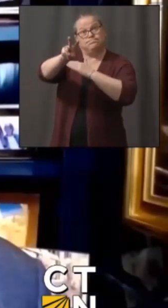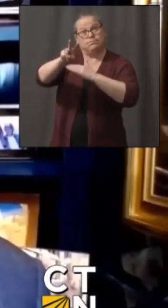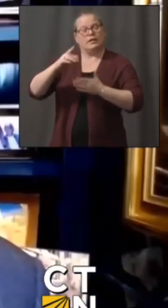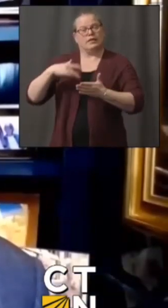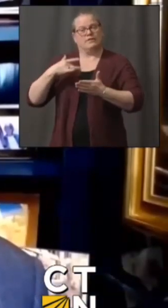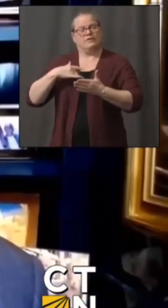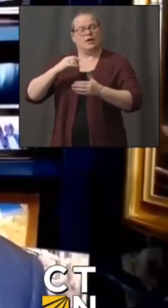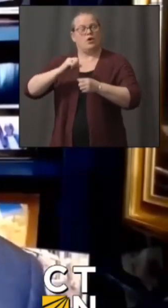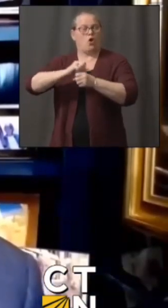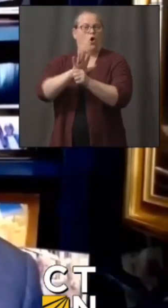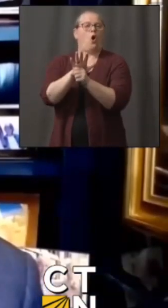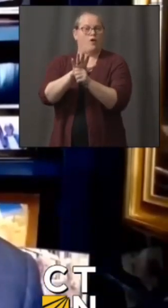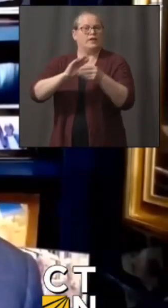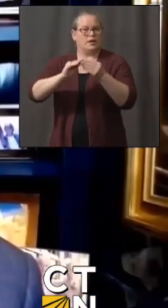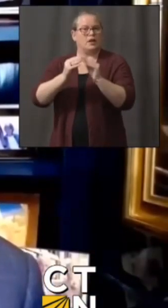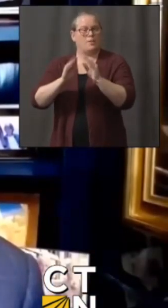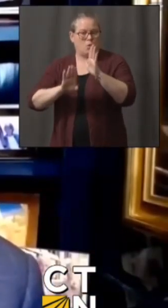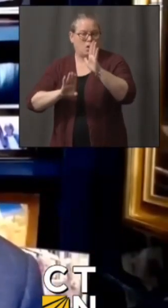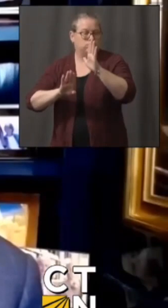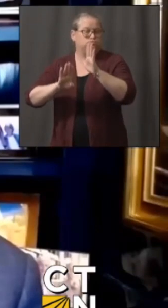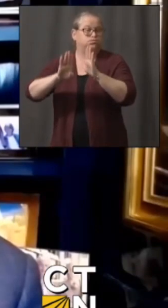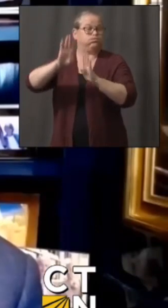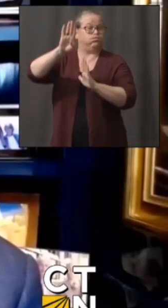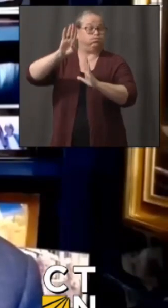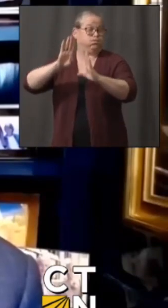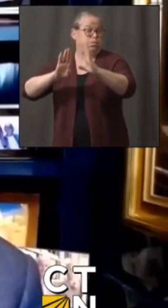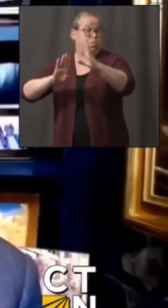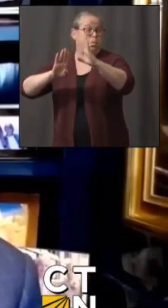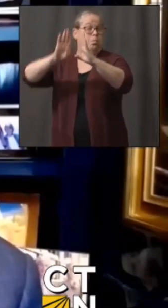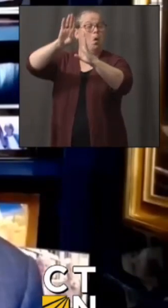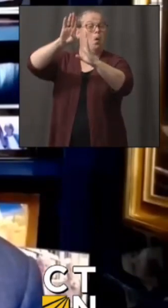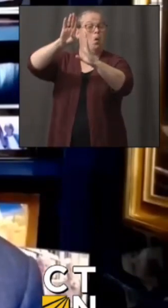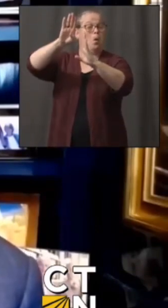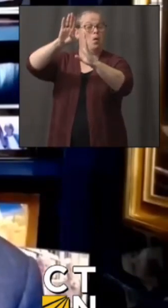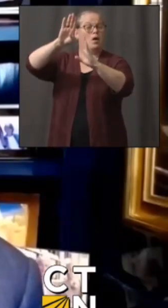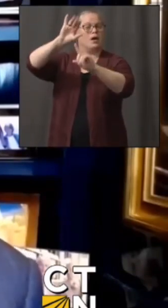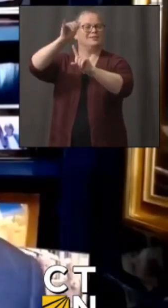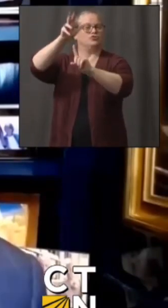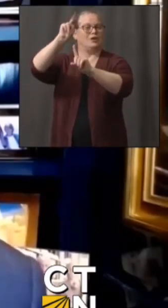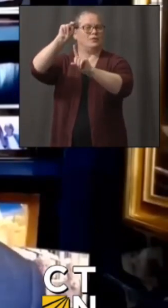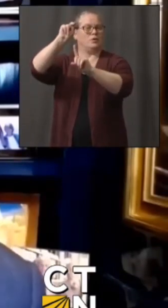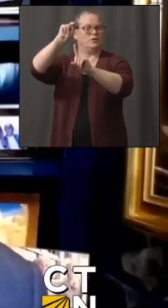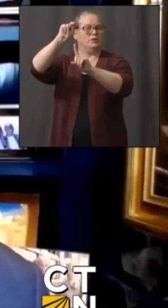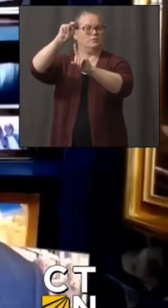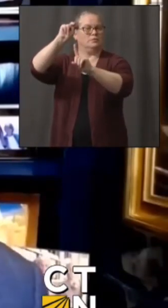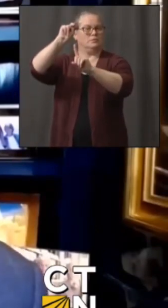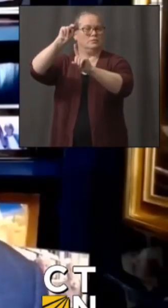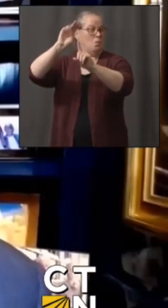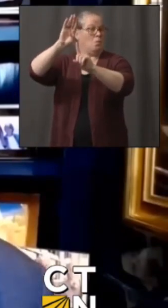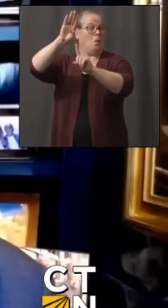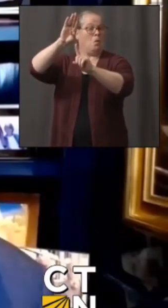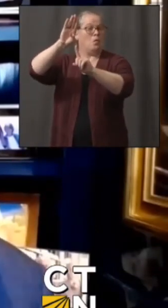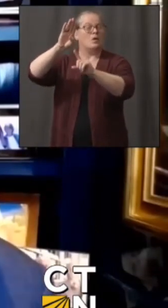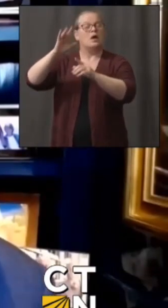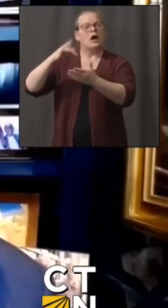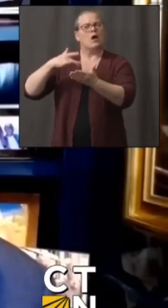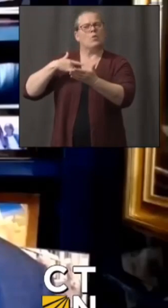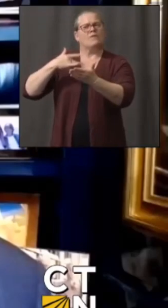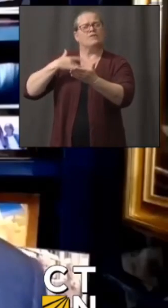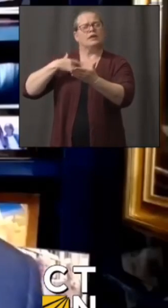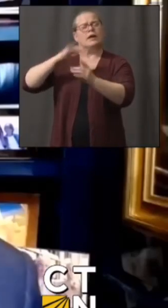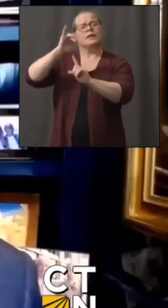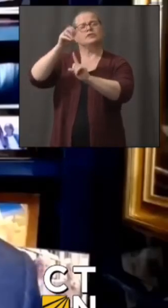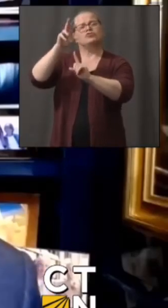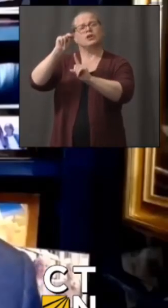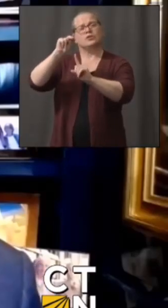What I see is we'll be able to take care of some of the frontline workers and some of the most vulnerable in January, but not enough